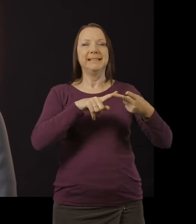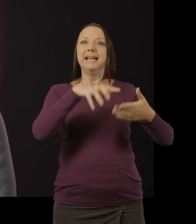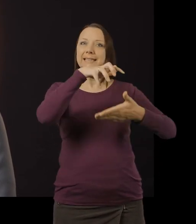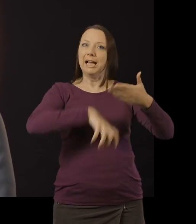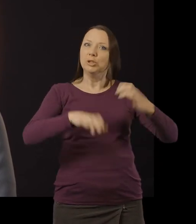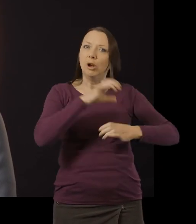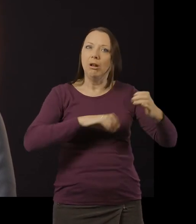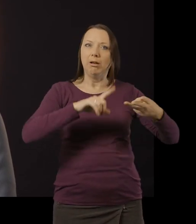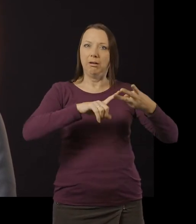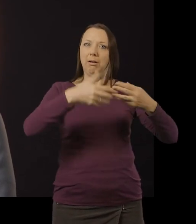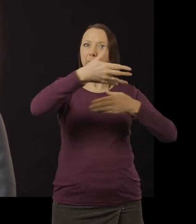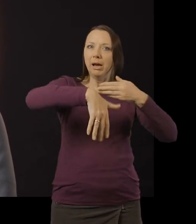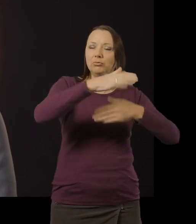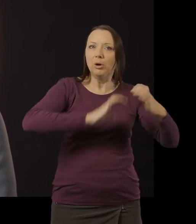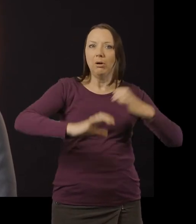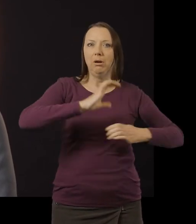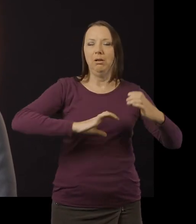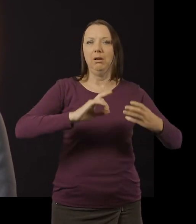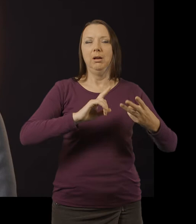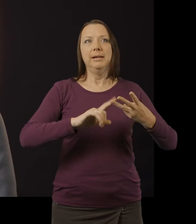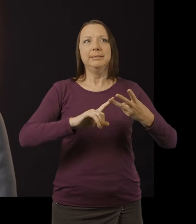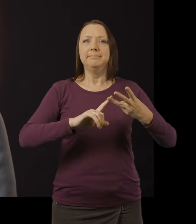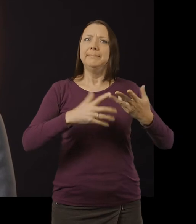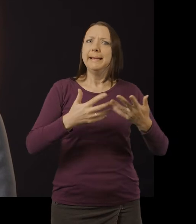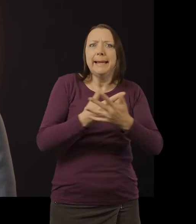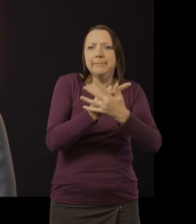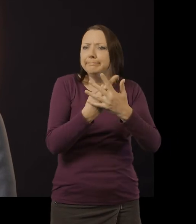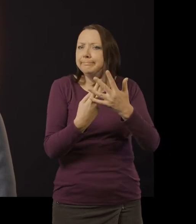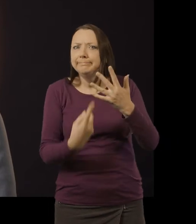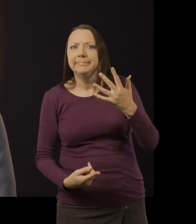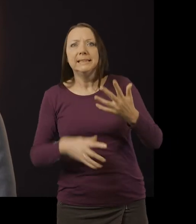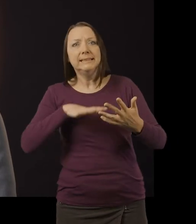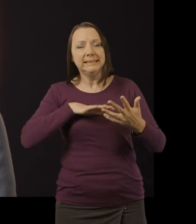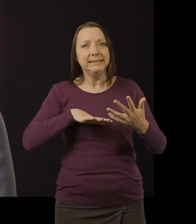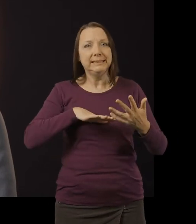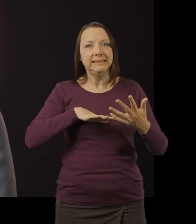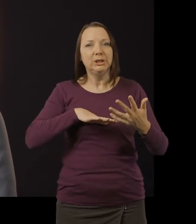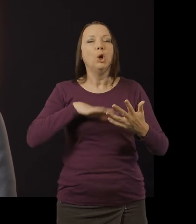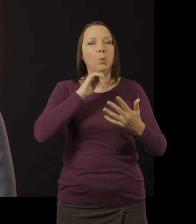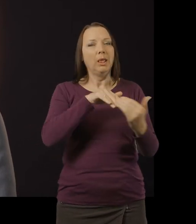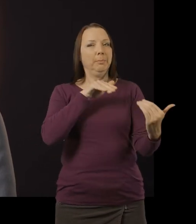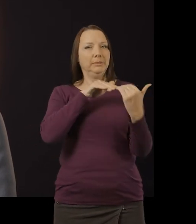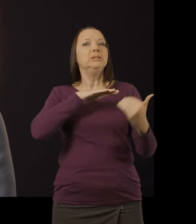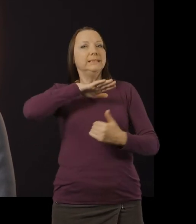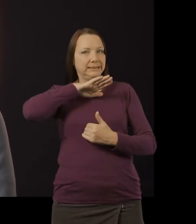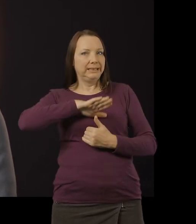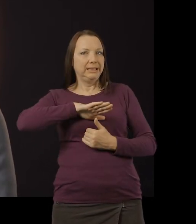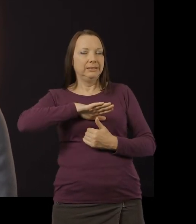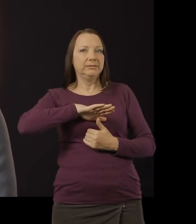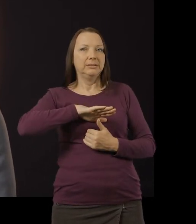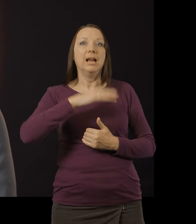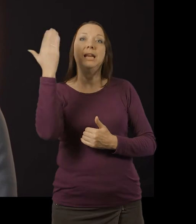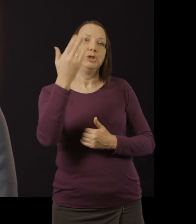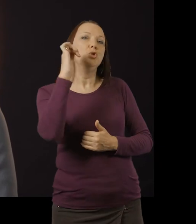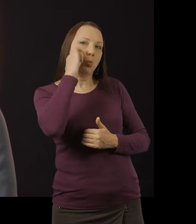color, background color, and anything else needed will be taken into consideration by the